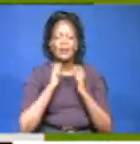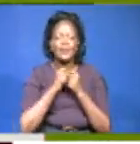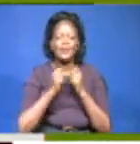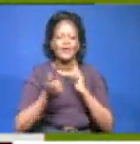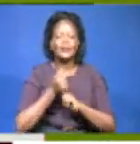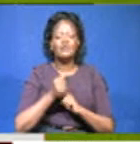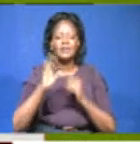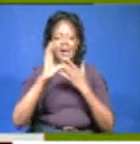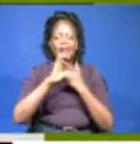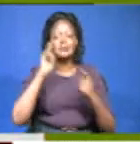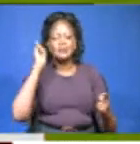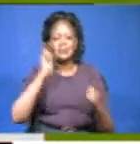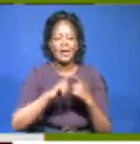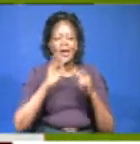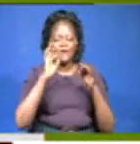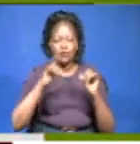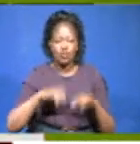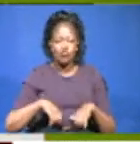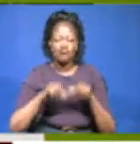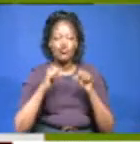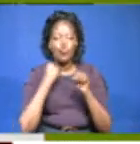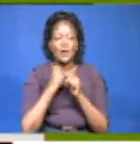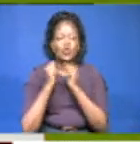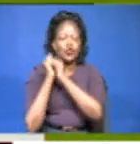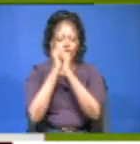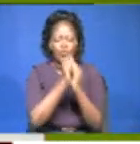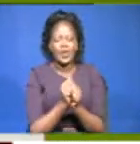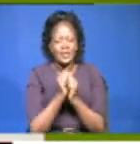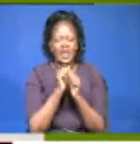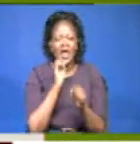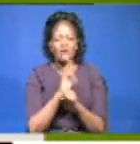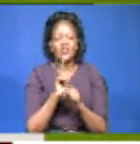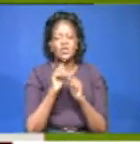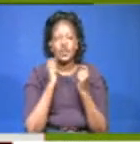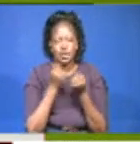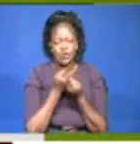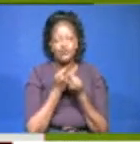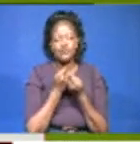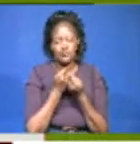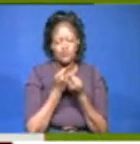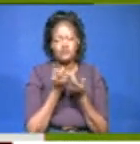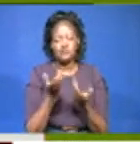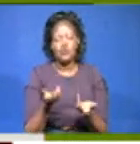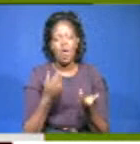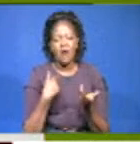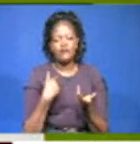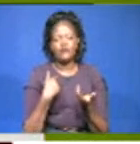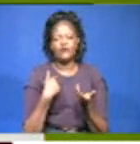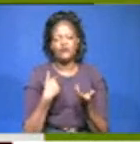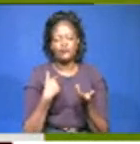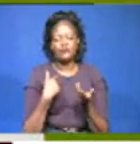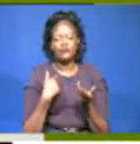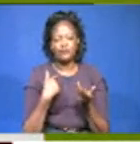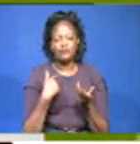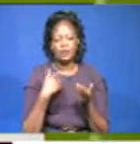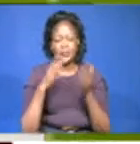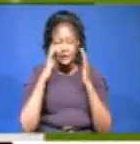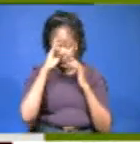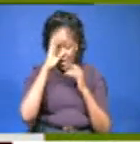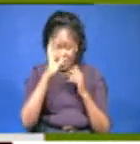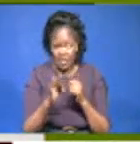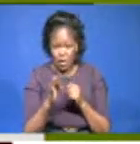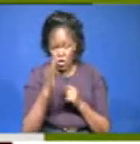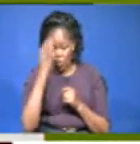country's target if they stick together. He also advised the team to treat the opening game with optimum importance because it will set a tone for the